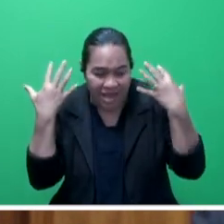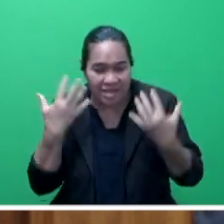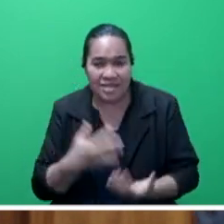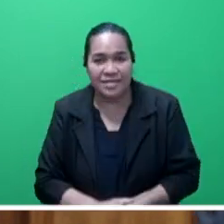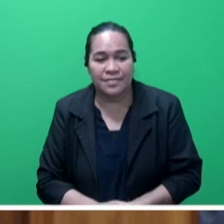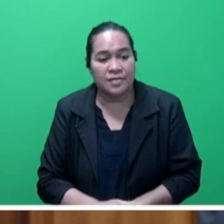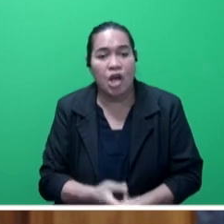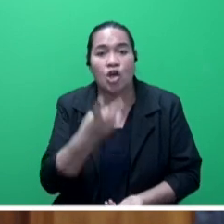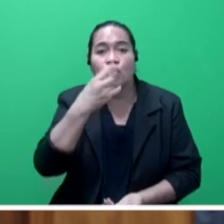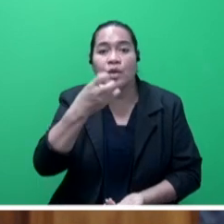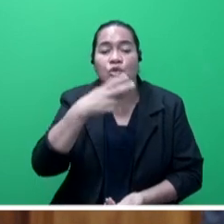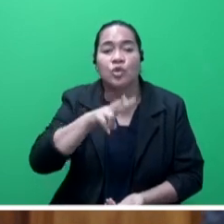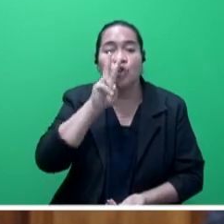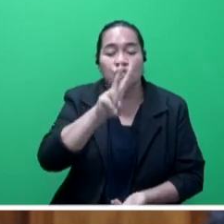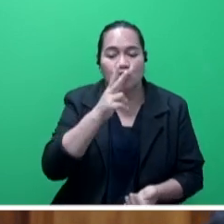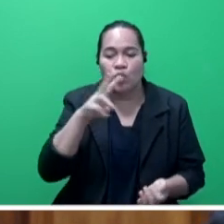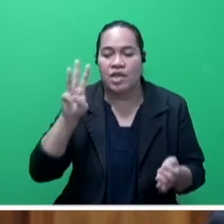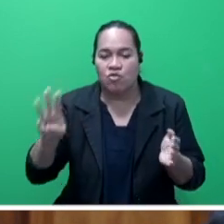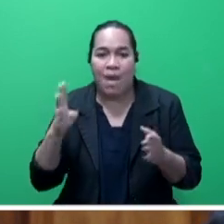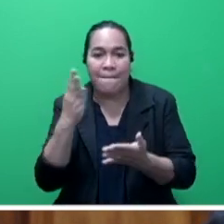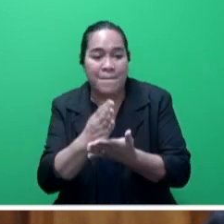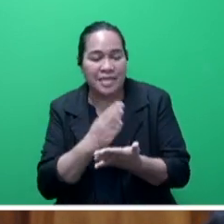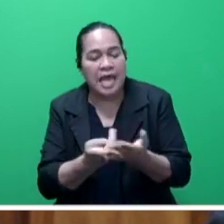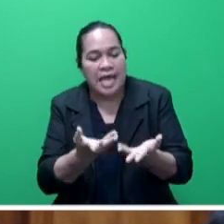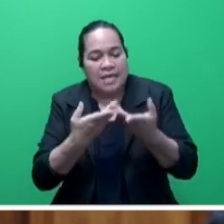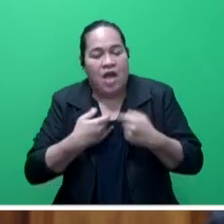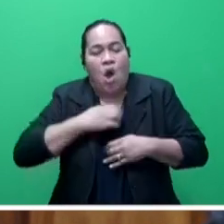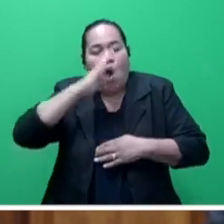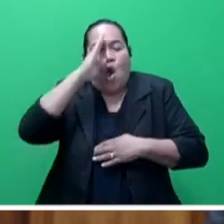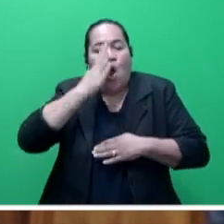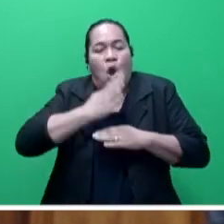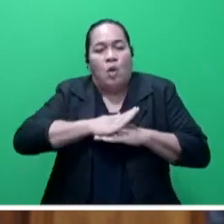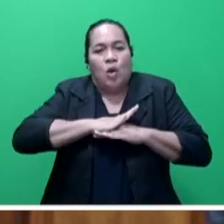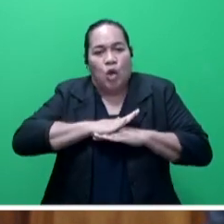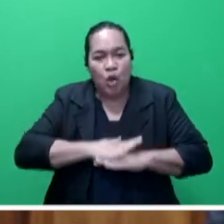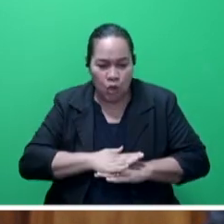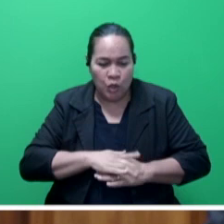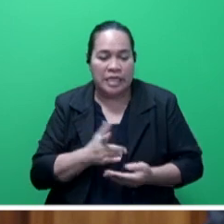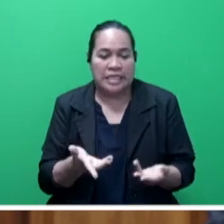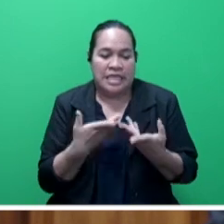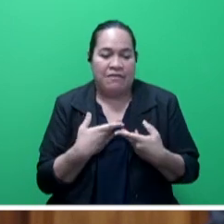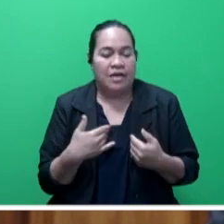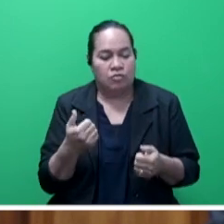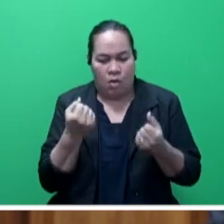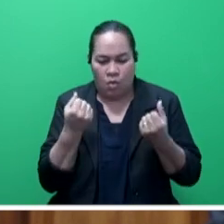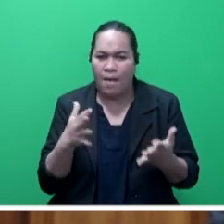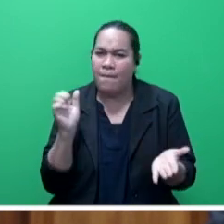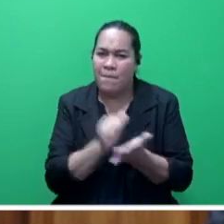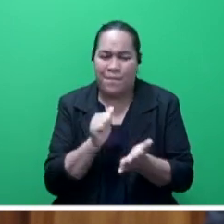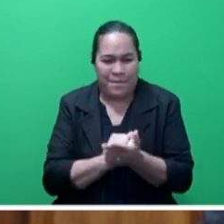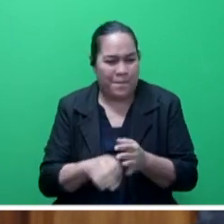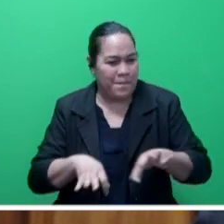The 2022-2023 budget gives us hope by providing a well-designed plan, Honorable Speaker,